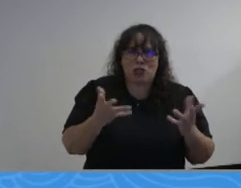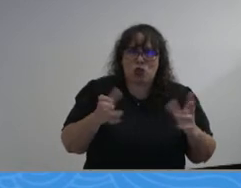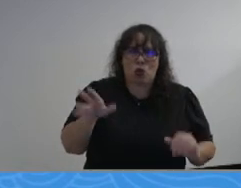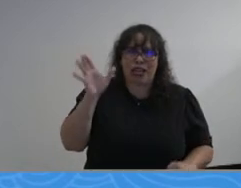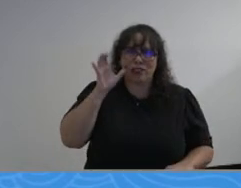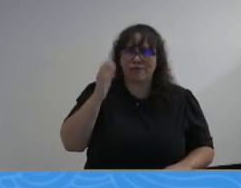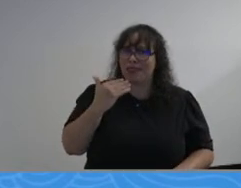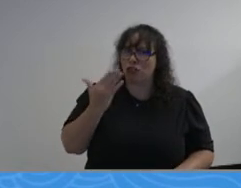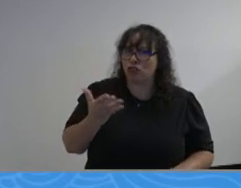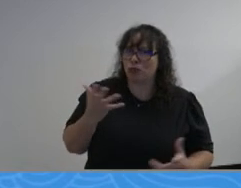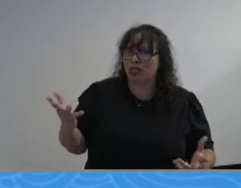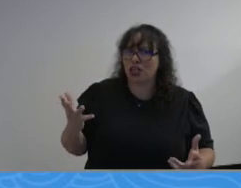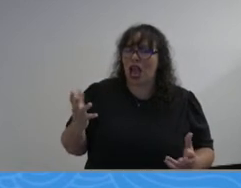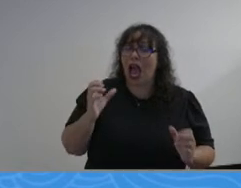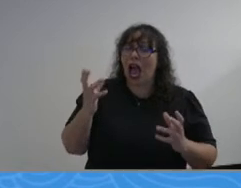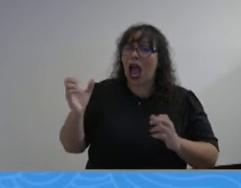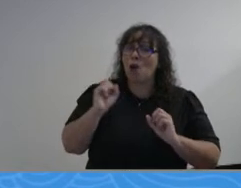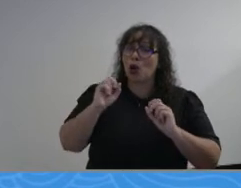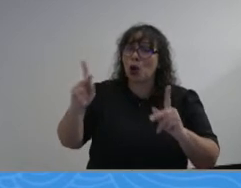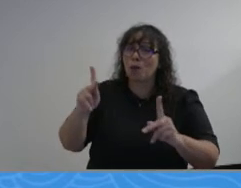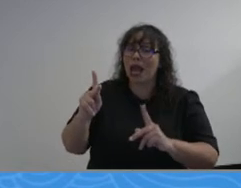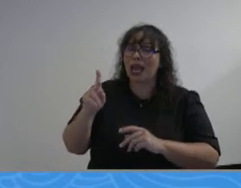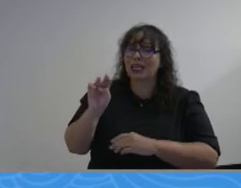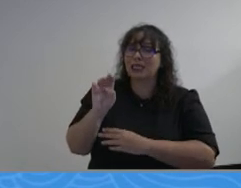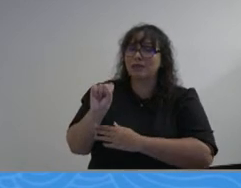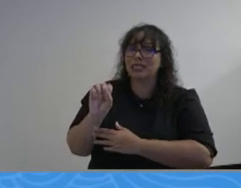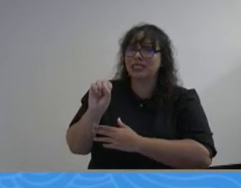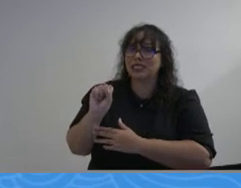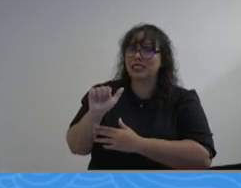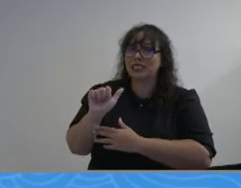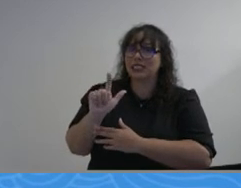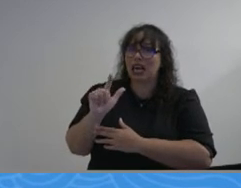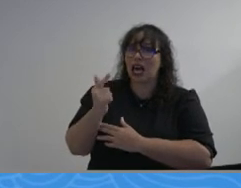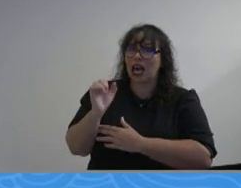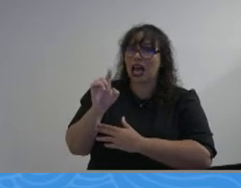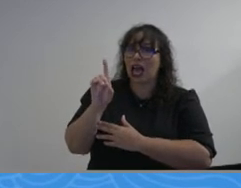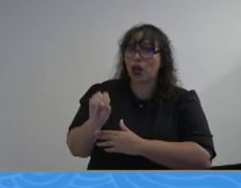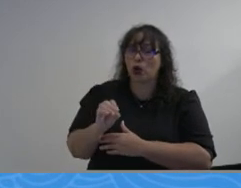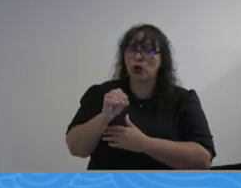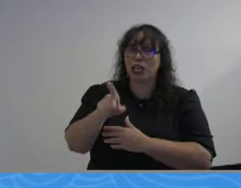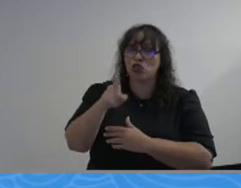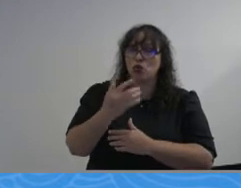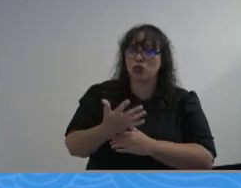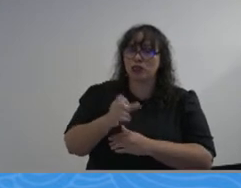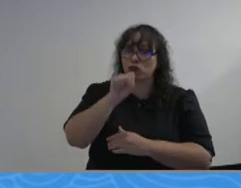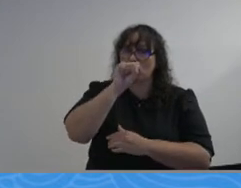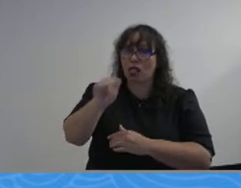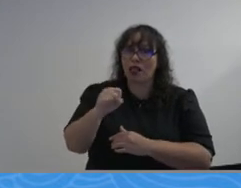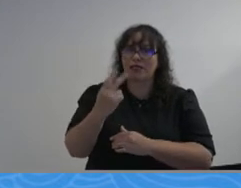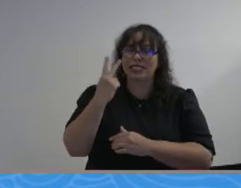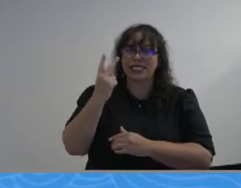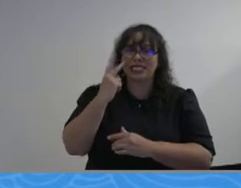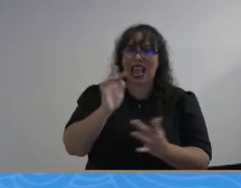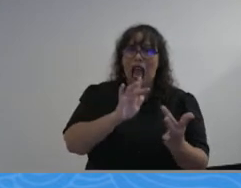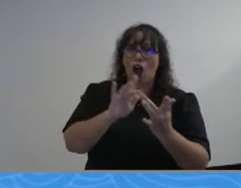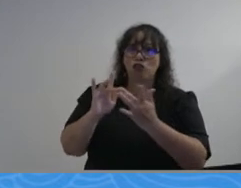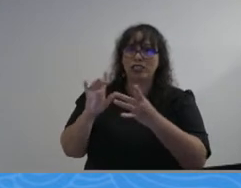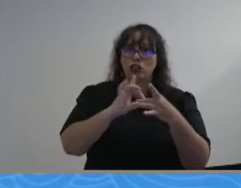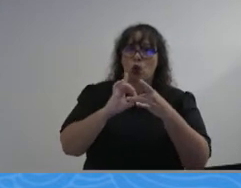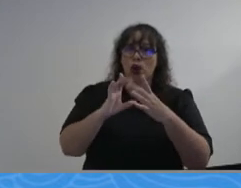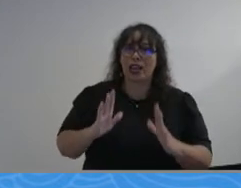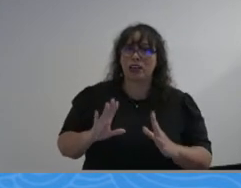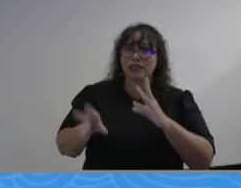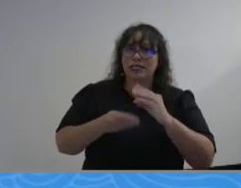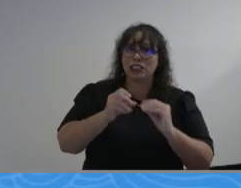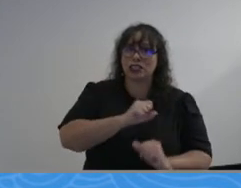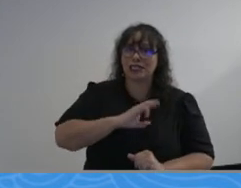want to come back to Ms. Salgado, because you said something that was important earlier. You talked about the fact that you would love to see outreach coordinators and additional staff. And I think that is important, because